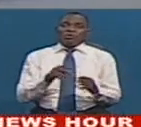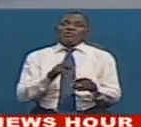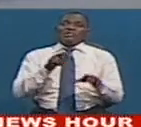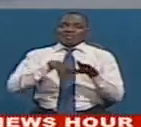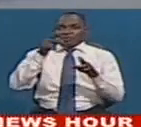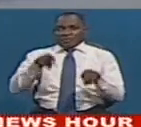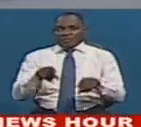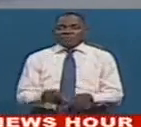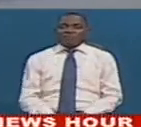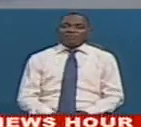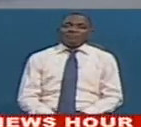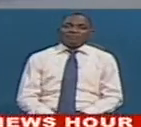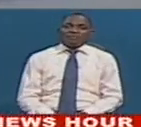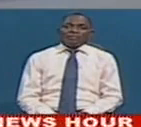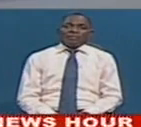Owusu.